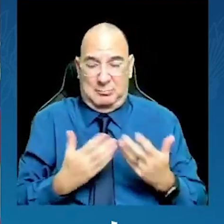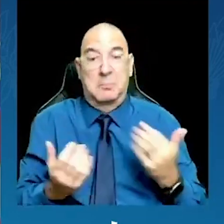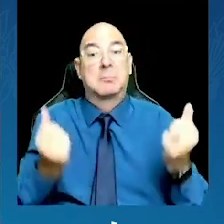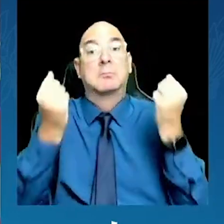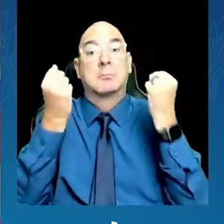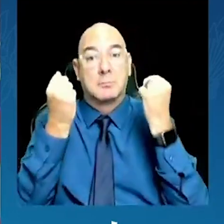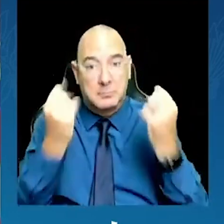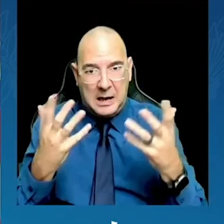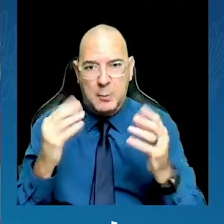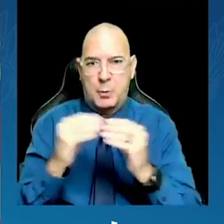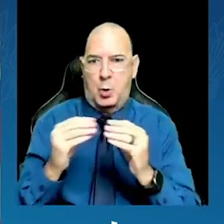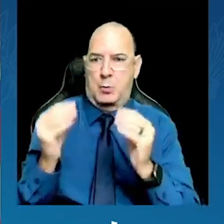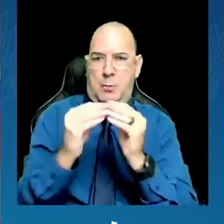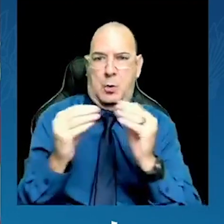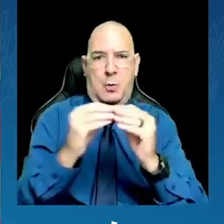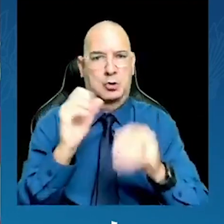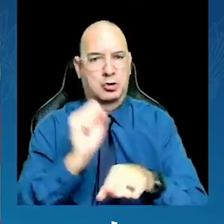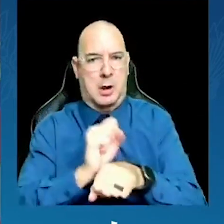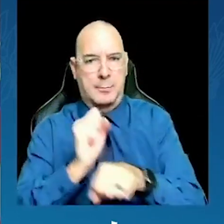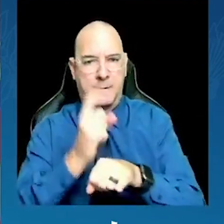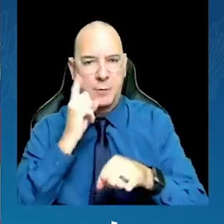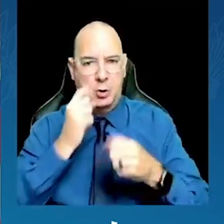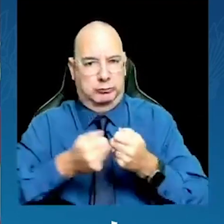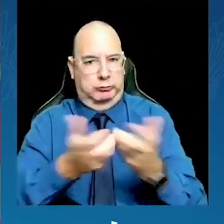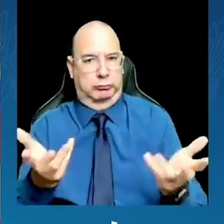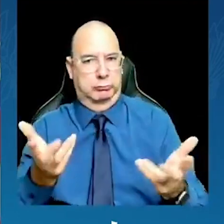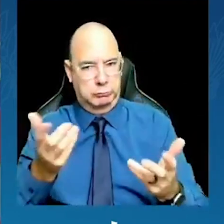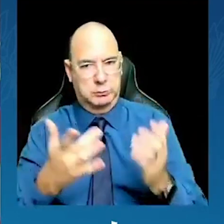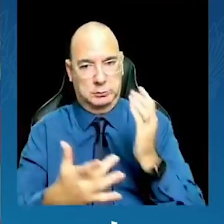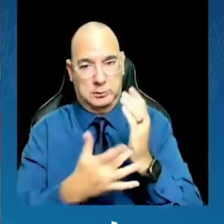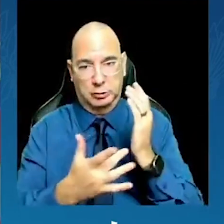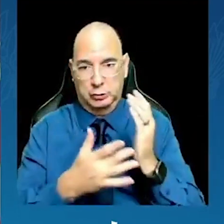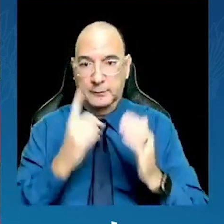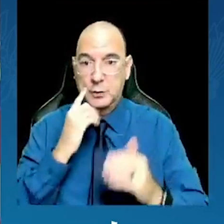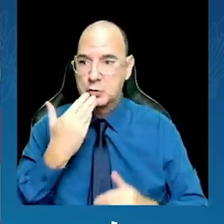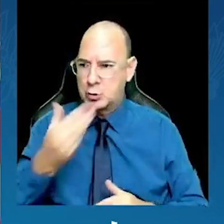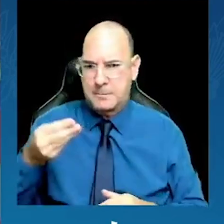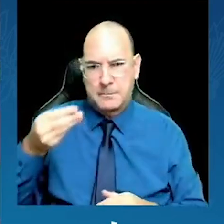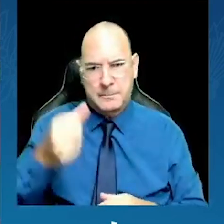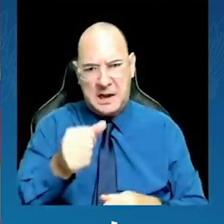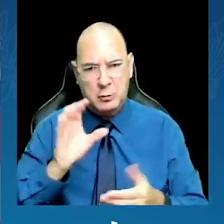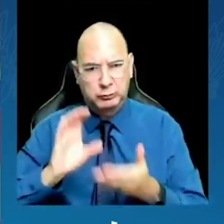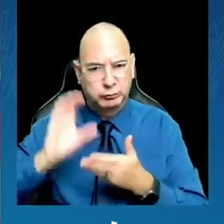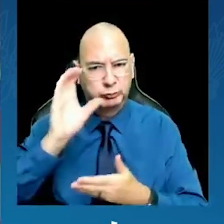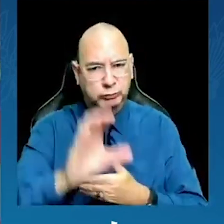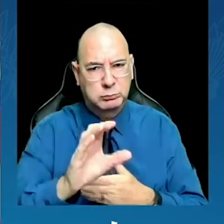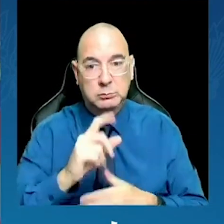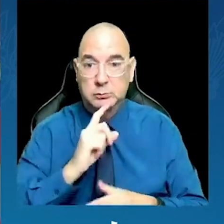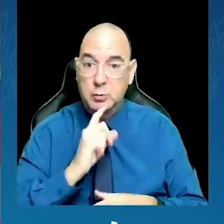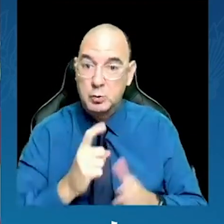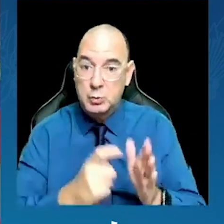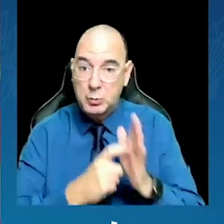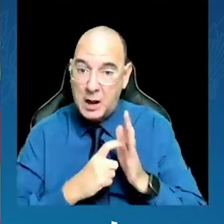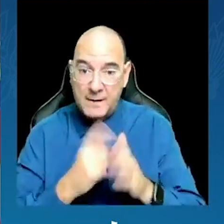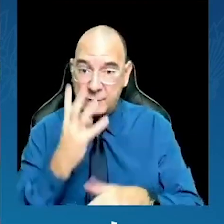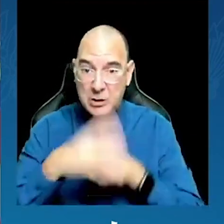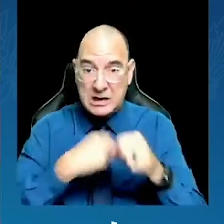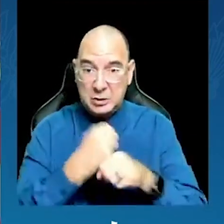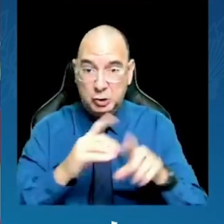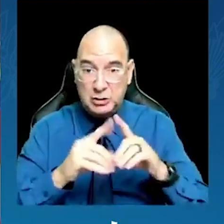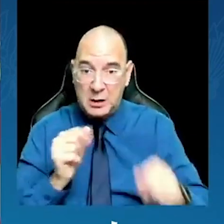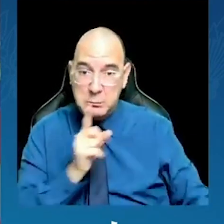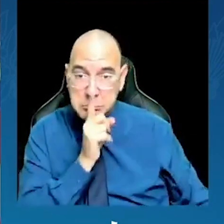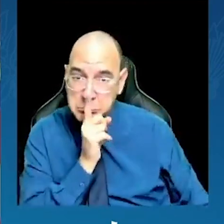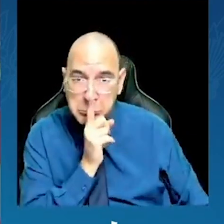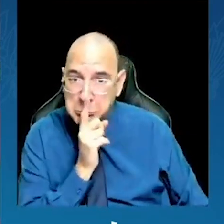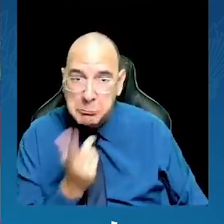technical workers, good-paying jobs that often do not require a four-year degree, but are